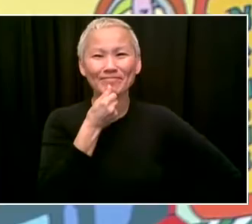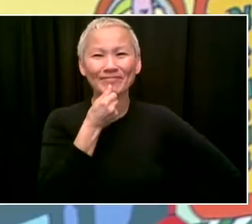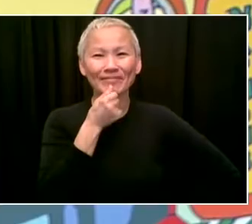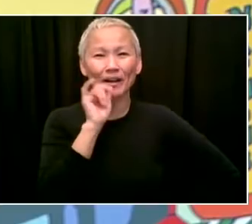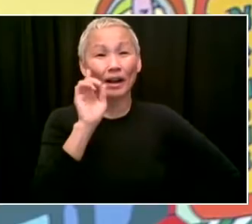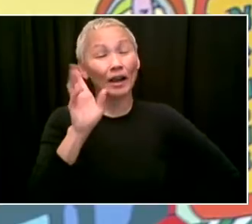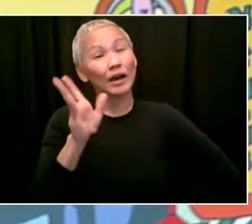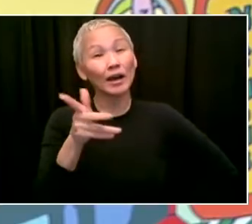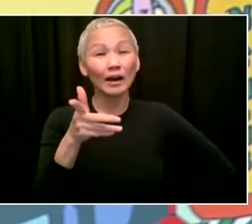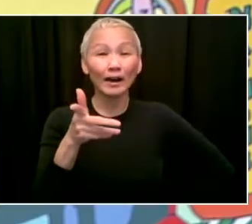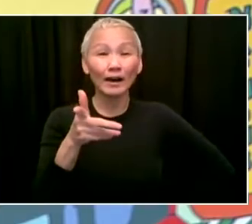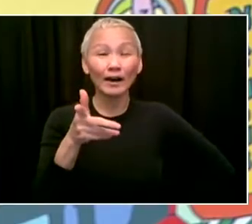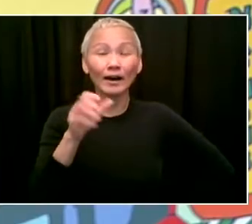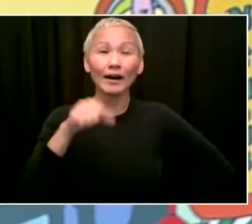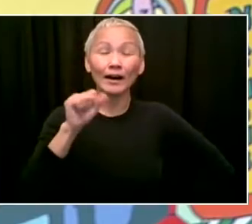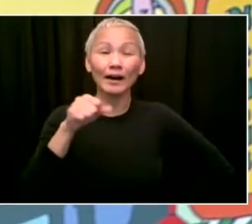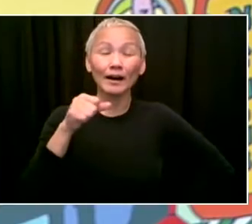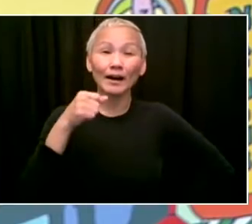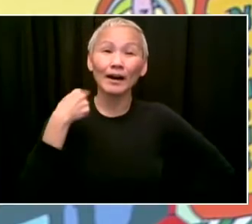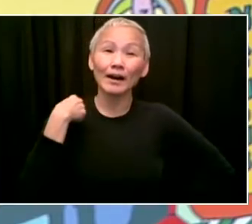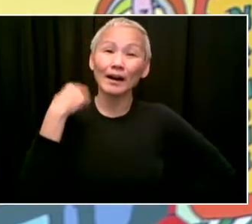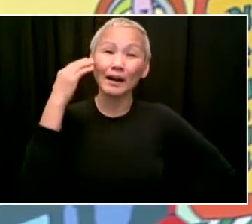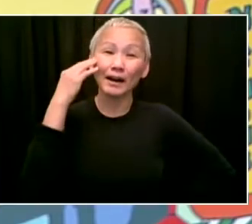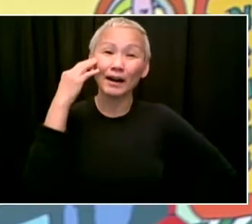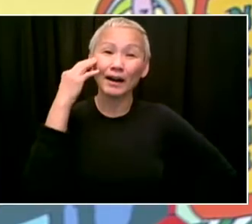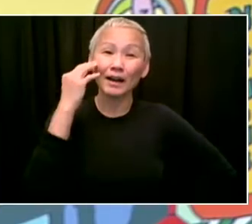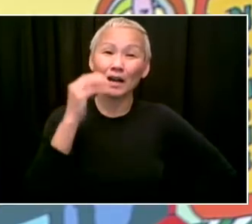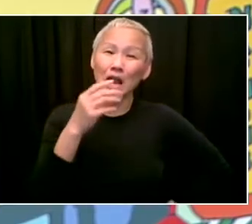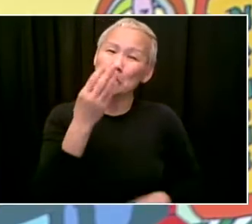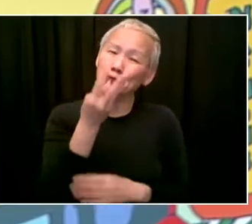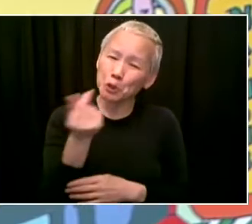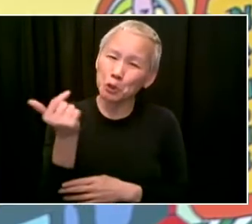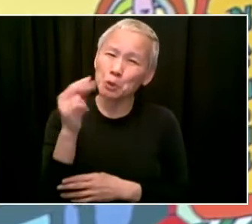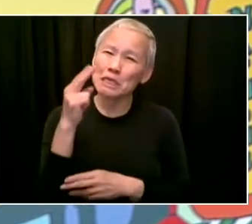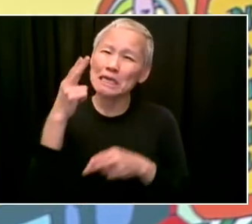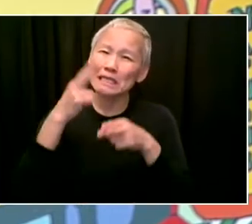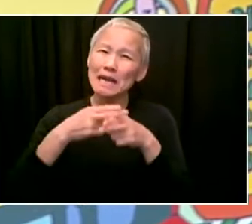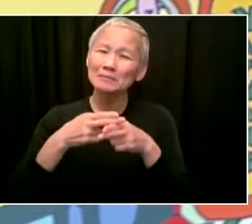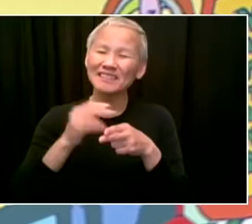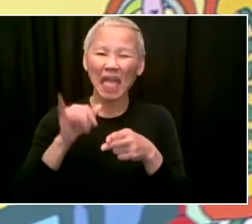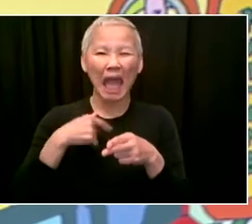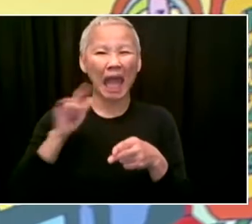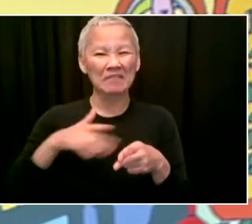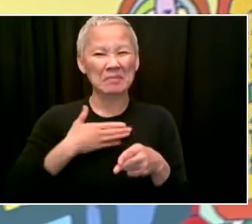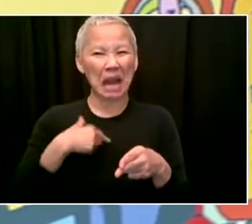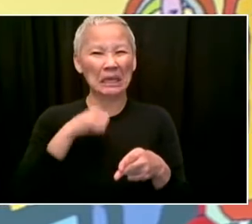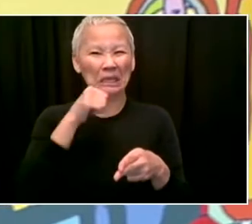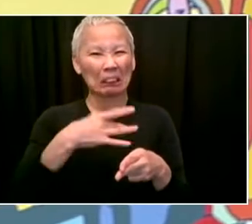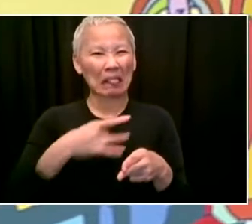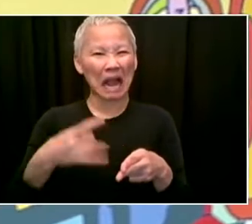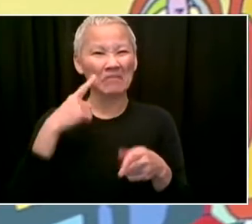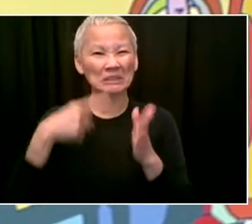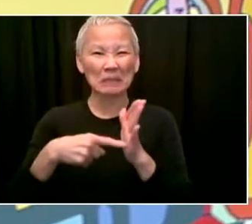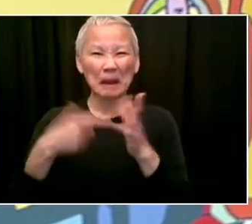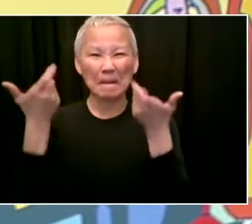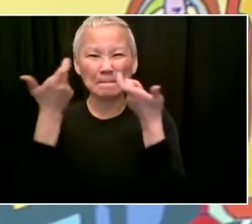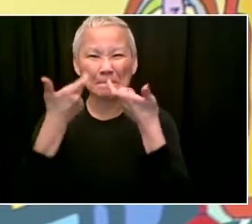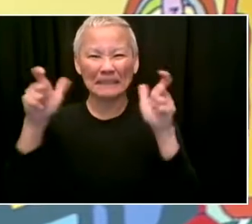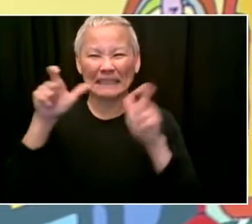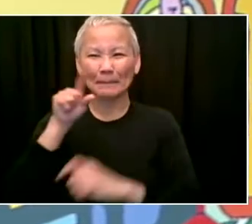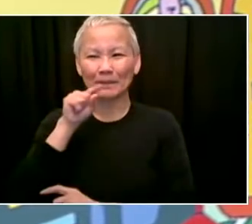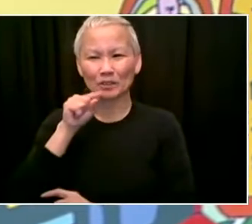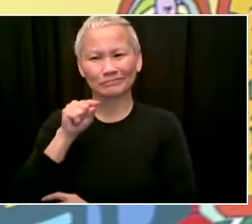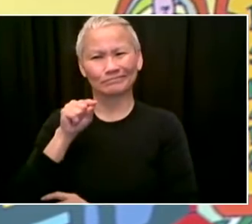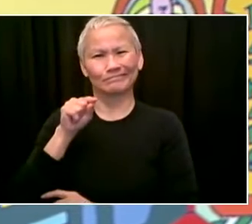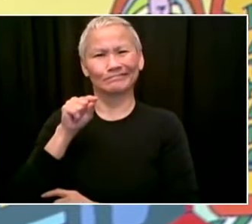in recent years love Big Bird, but it does have historical resonance, okay? People called me that way back